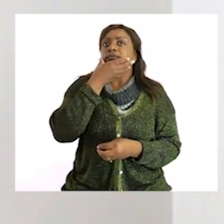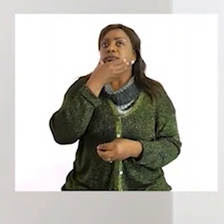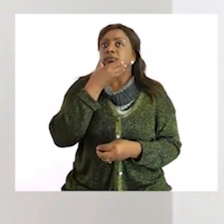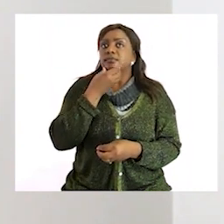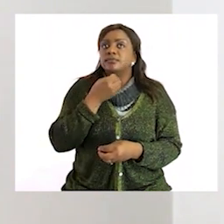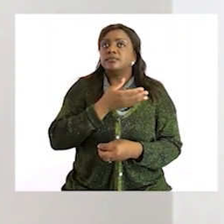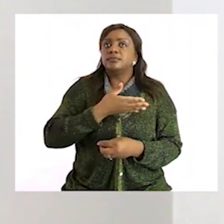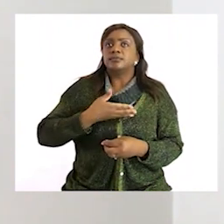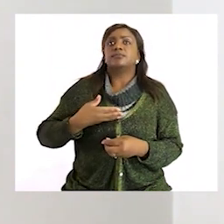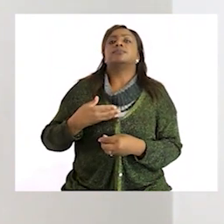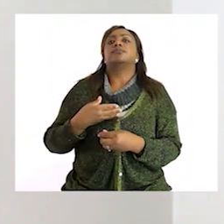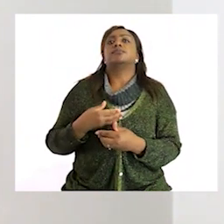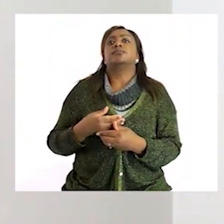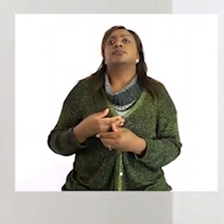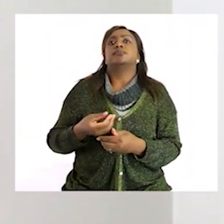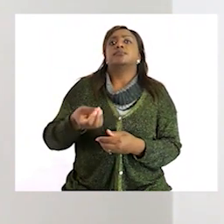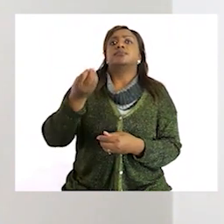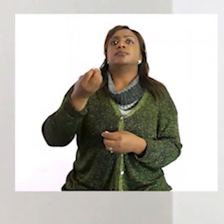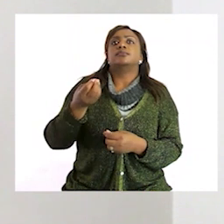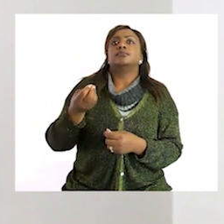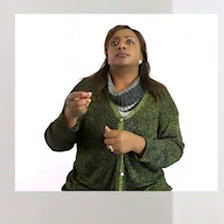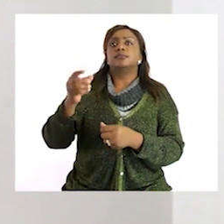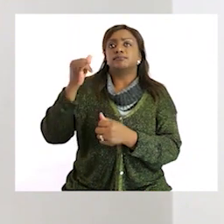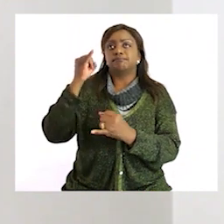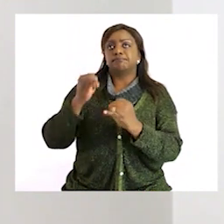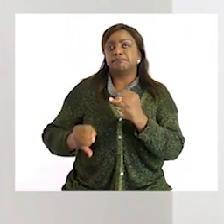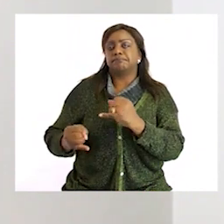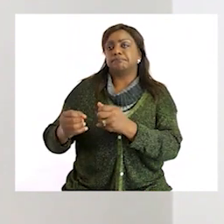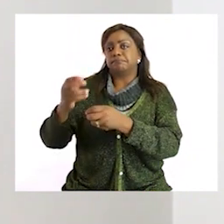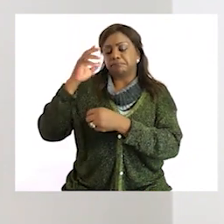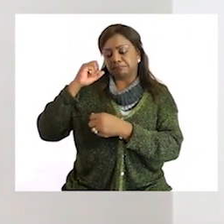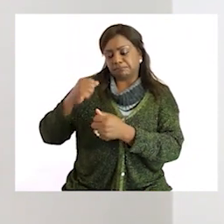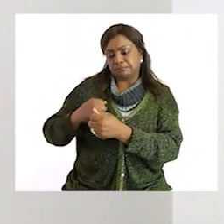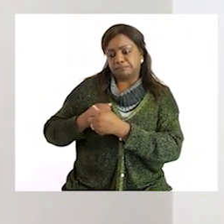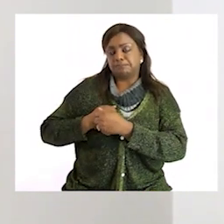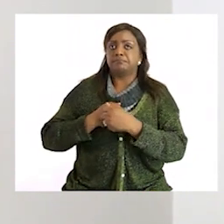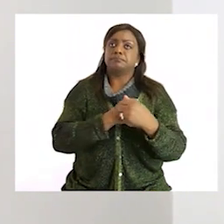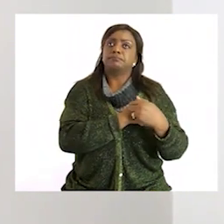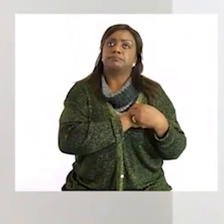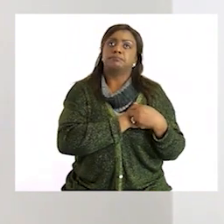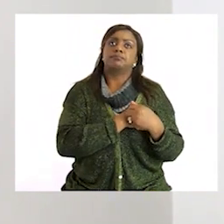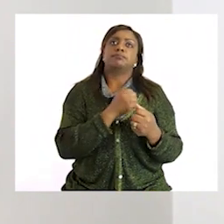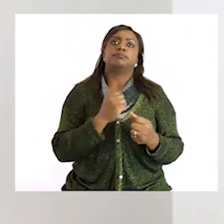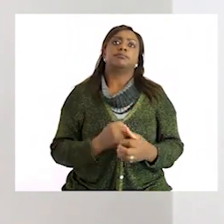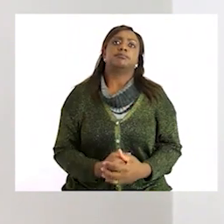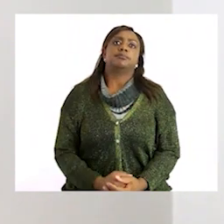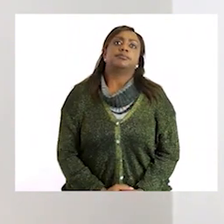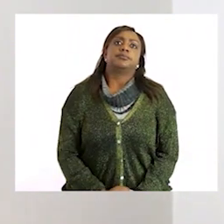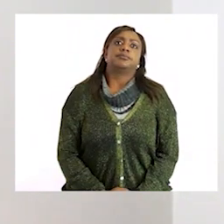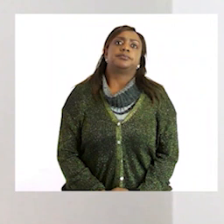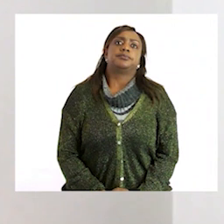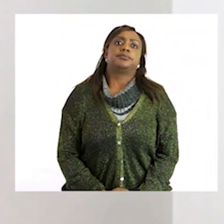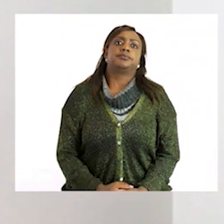next stage will be the adulthood, as you can see, and the last stage is the old age.